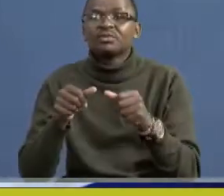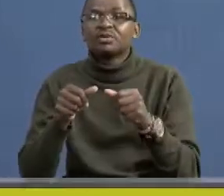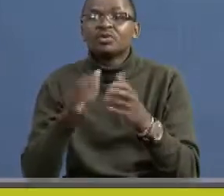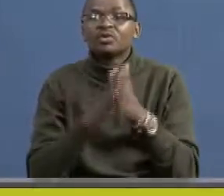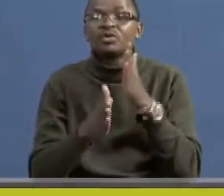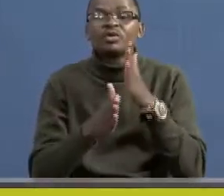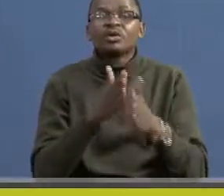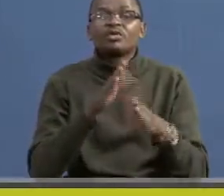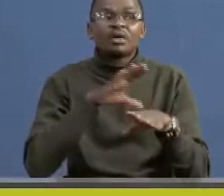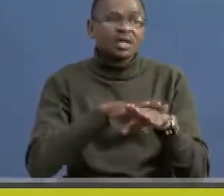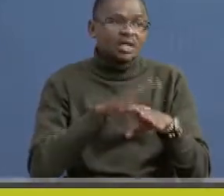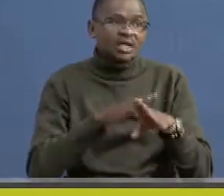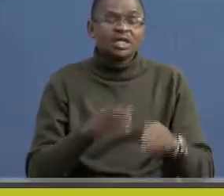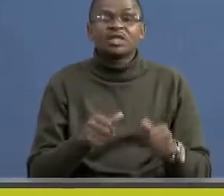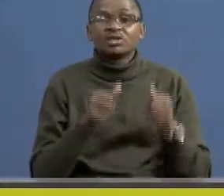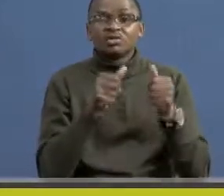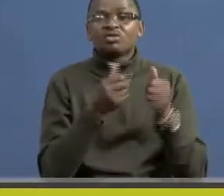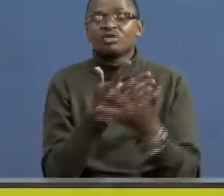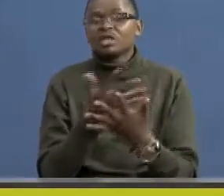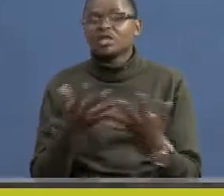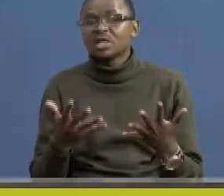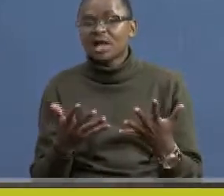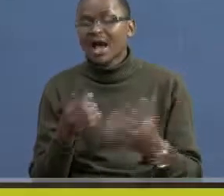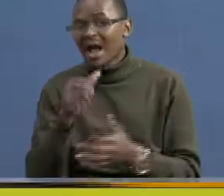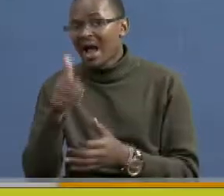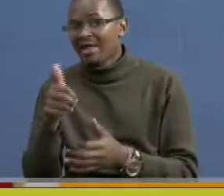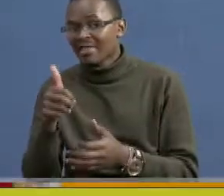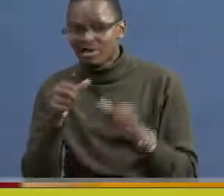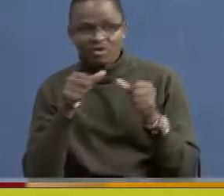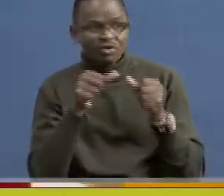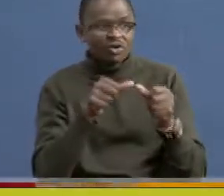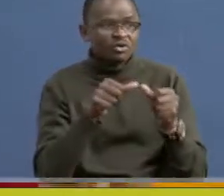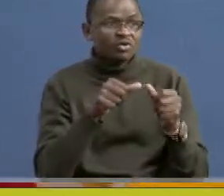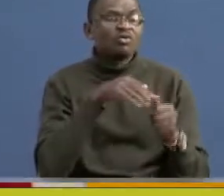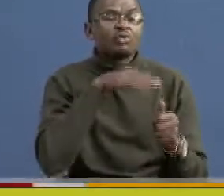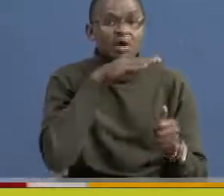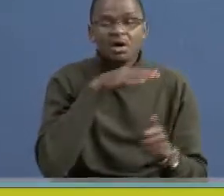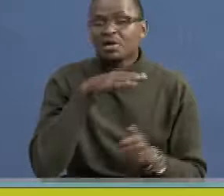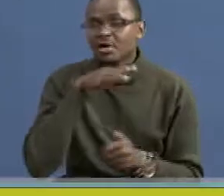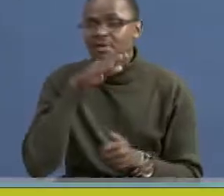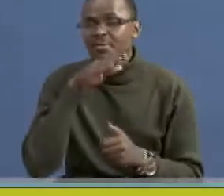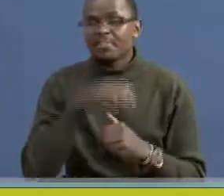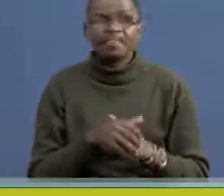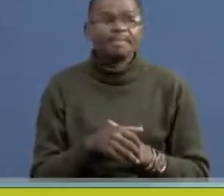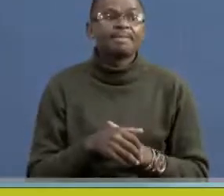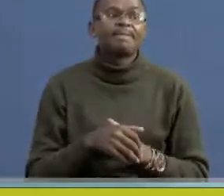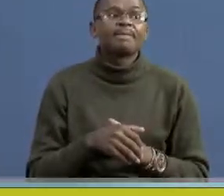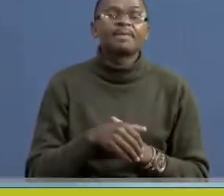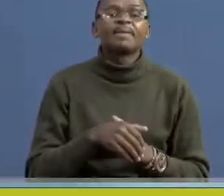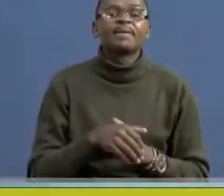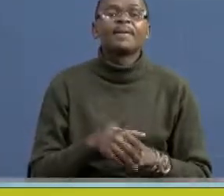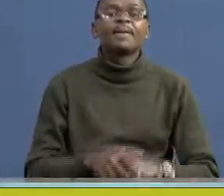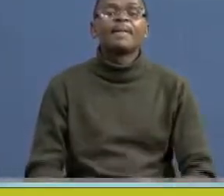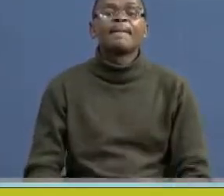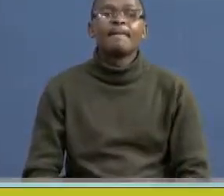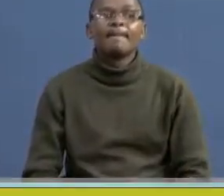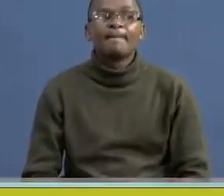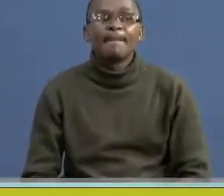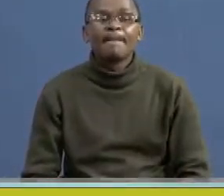bila kupata suluhu kuhusiana na jambo hili, wengine wataendelea kupoteza maisha yao. Maonyango,